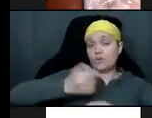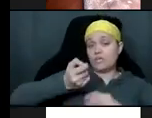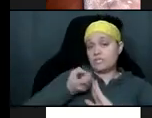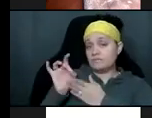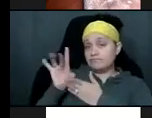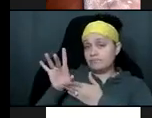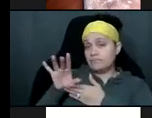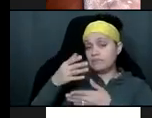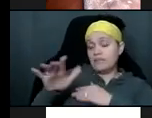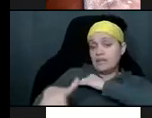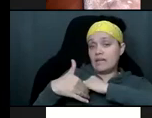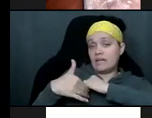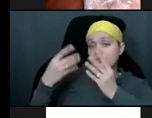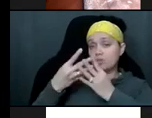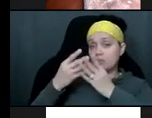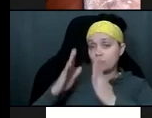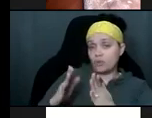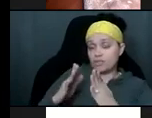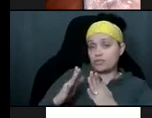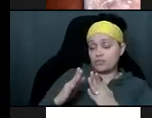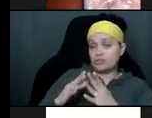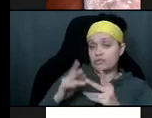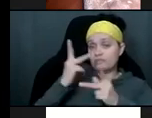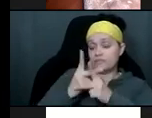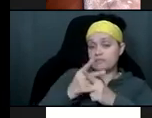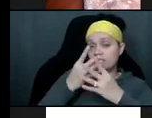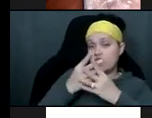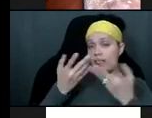of extra prisoners clogging their jails.